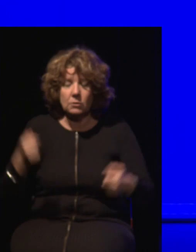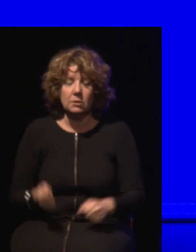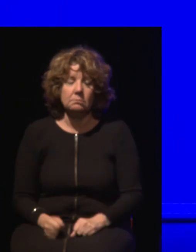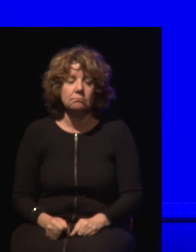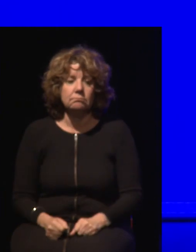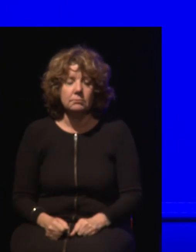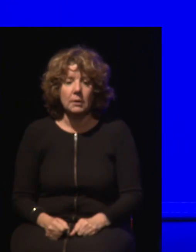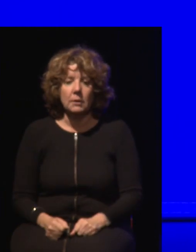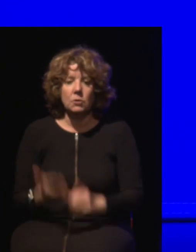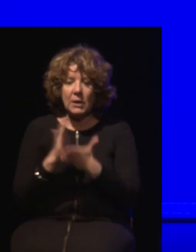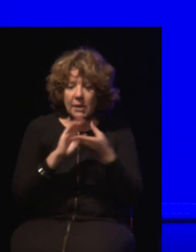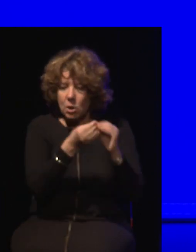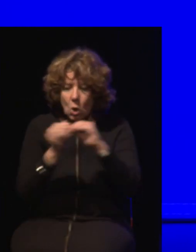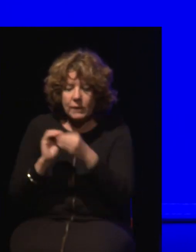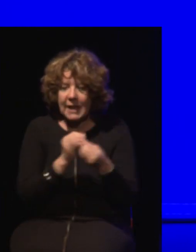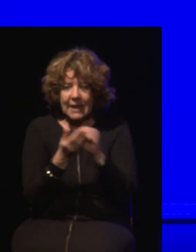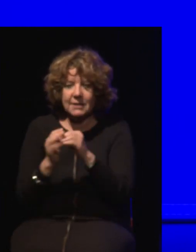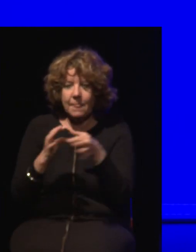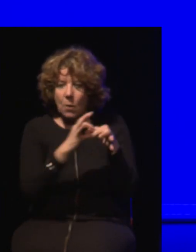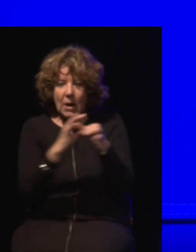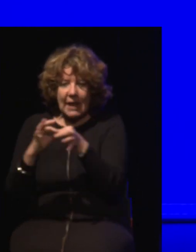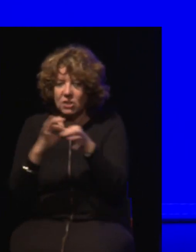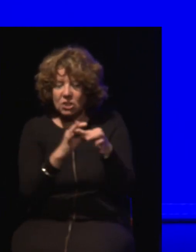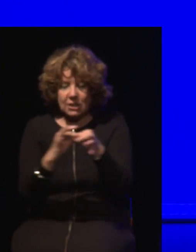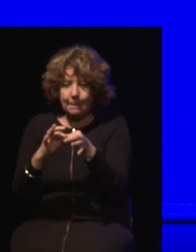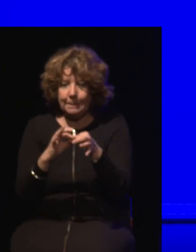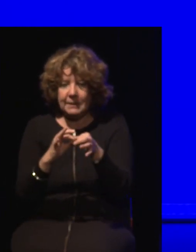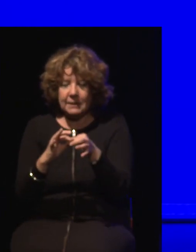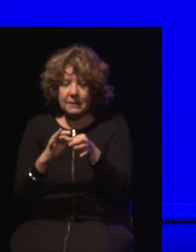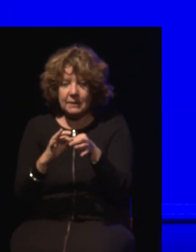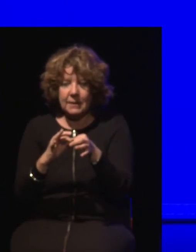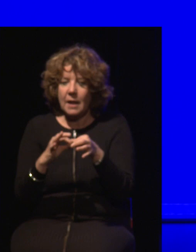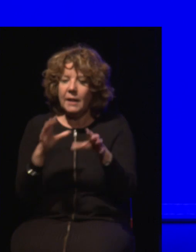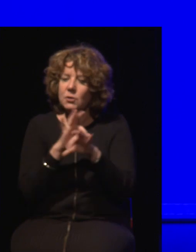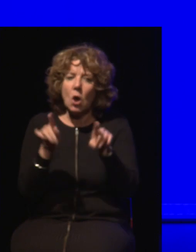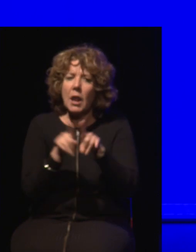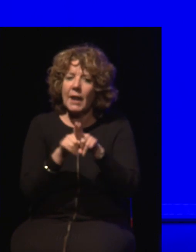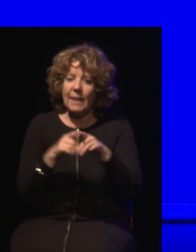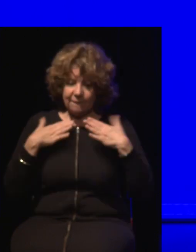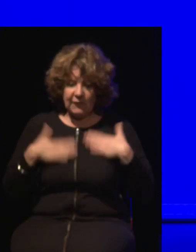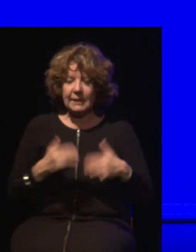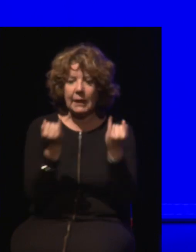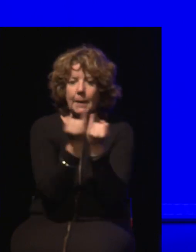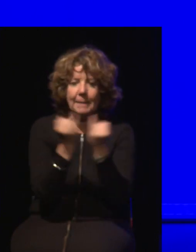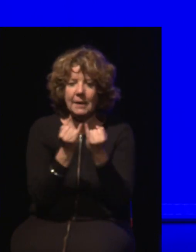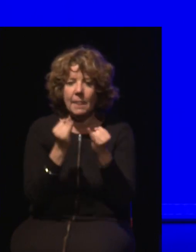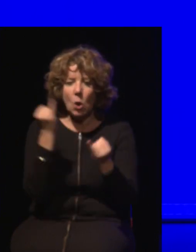to negotiate their relationships rather than actually physically compete, rather than physically